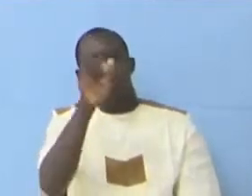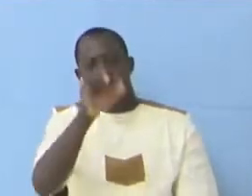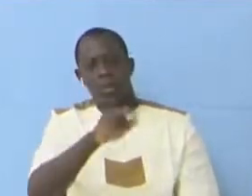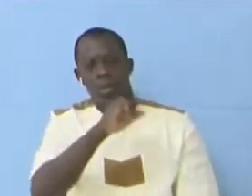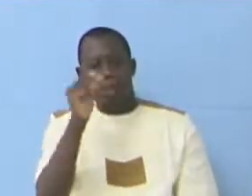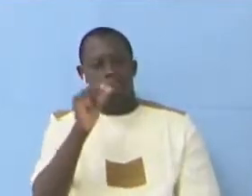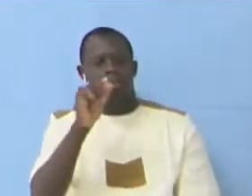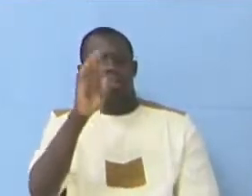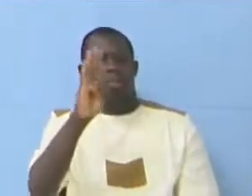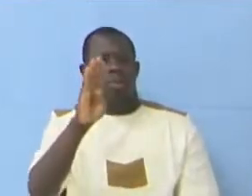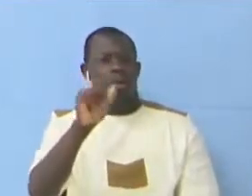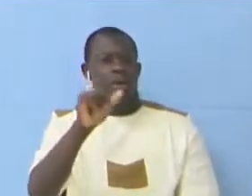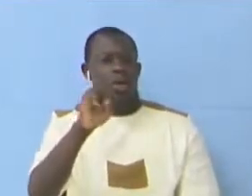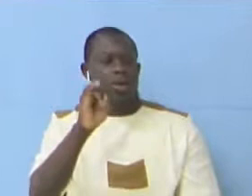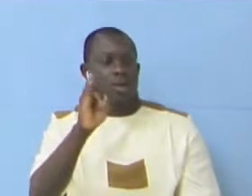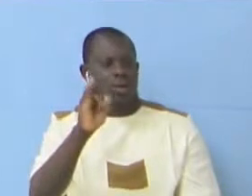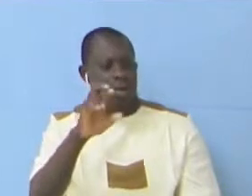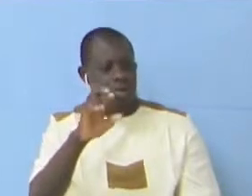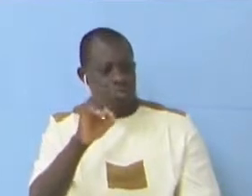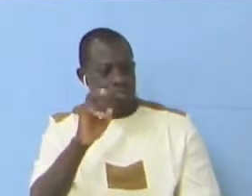Basiru Gassama,